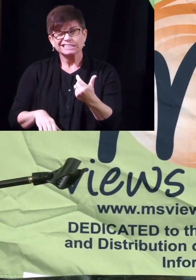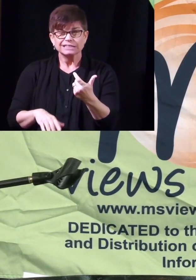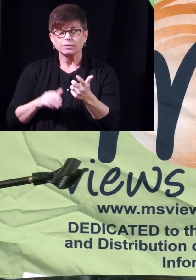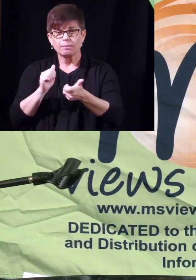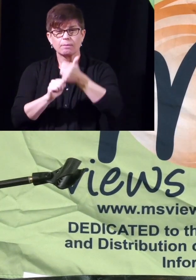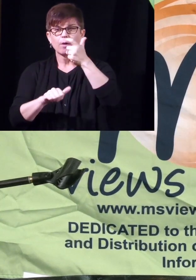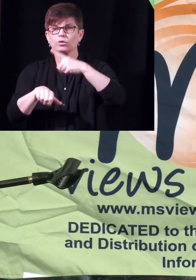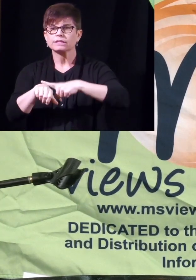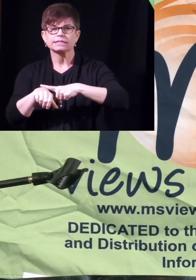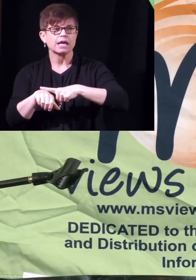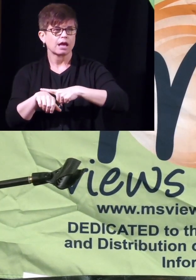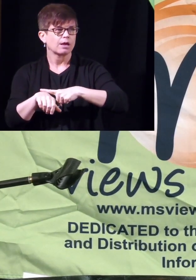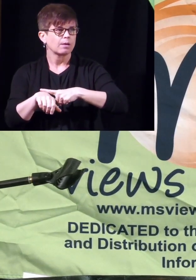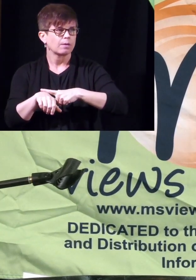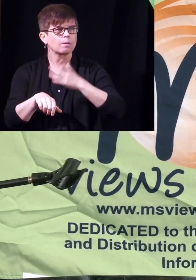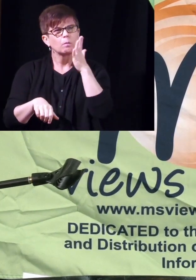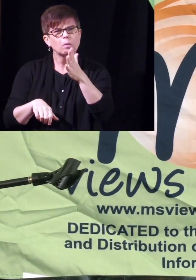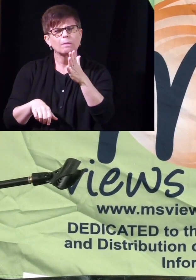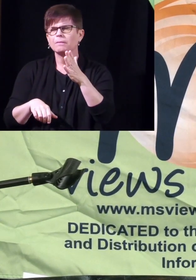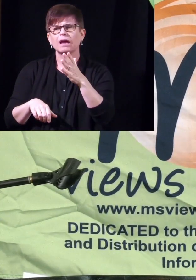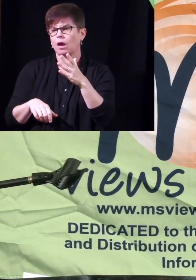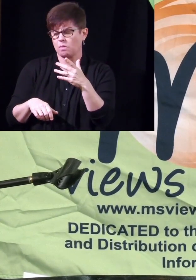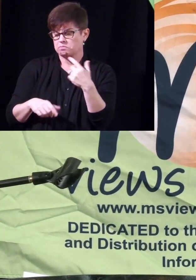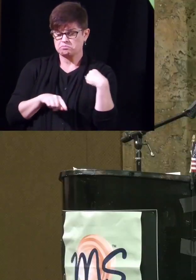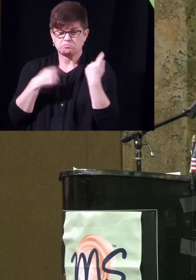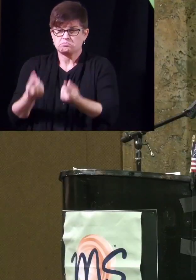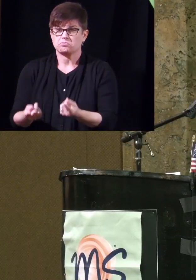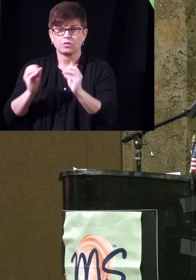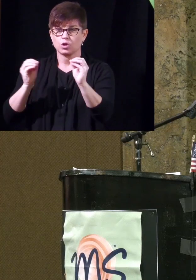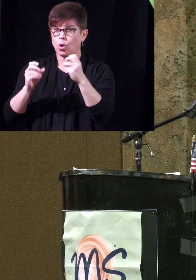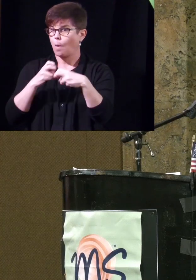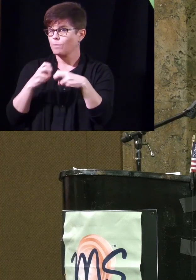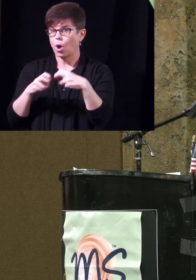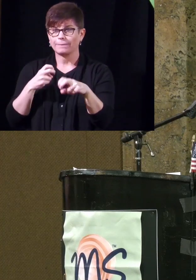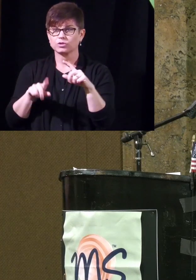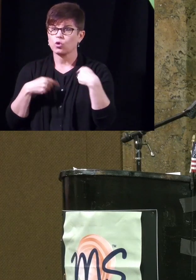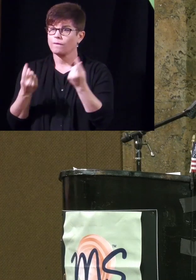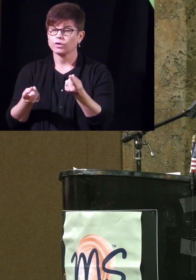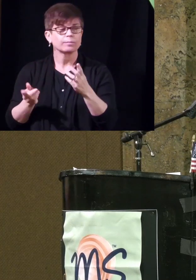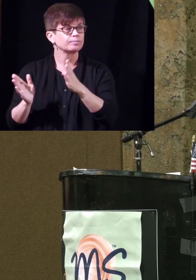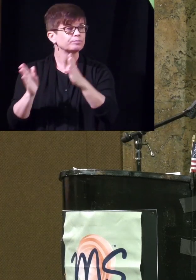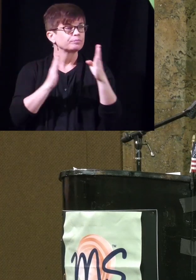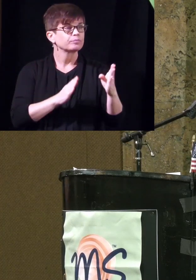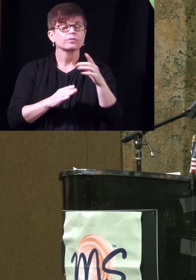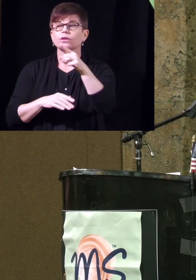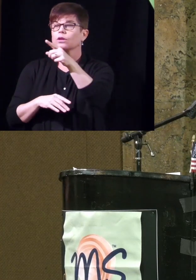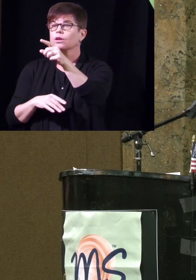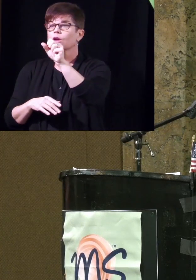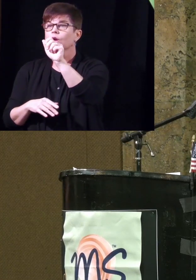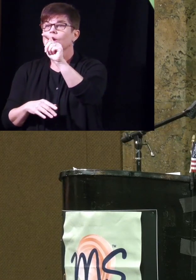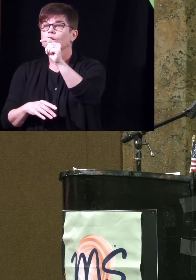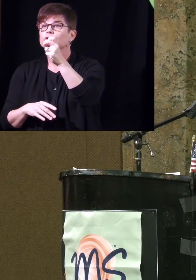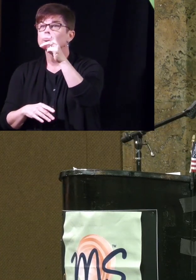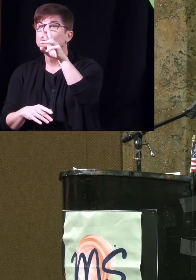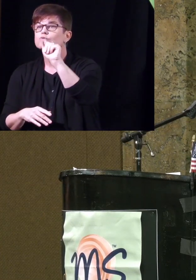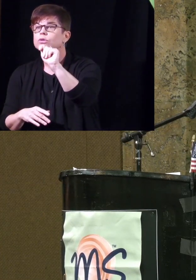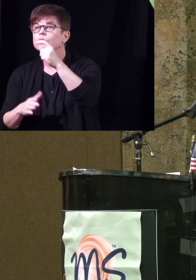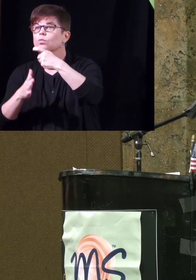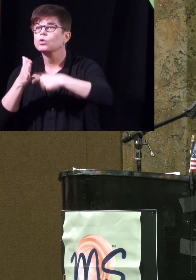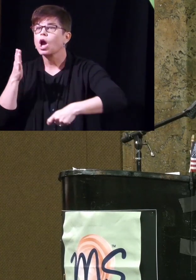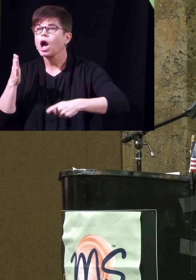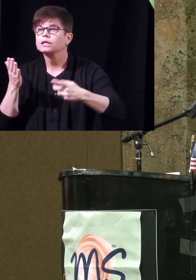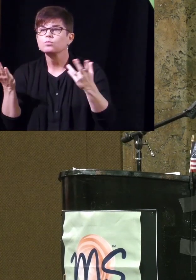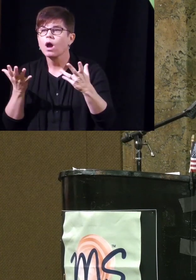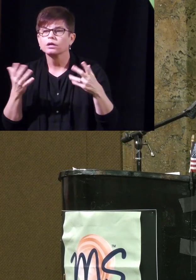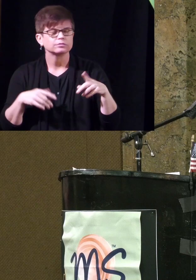I'd say we have not had any problems at all. Dr. Steingo, can you please tell them the cost of getting this